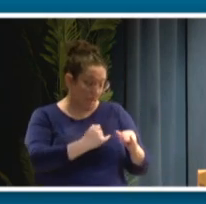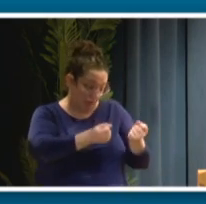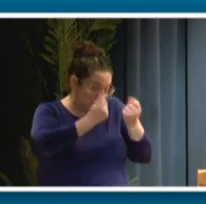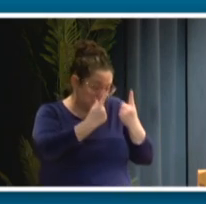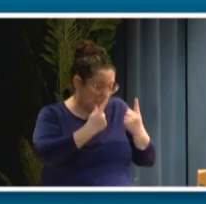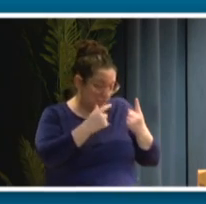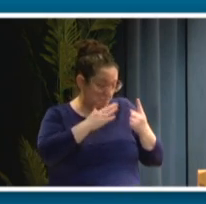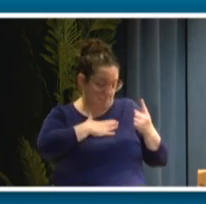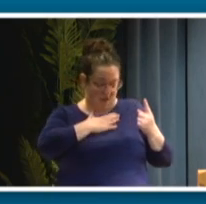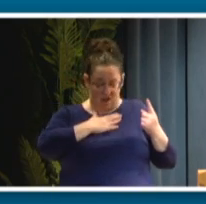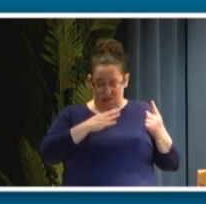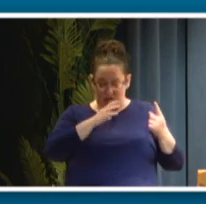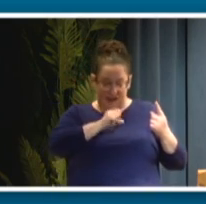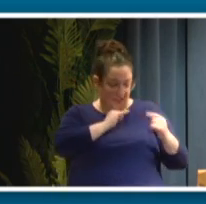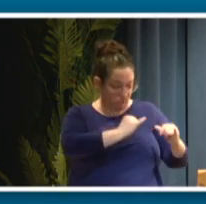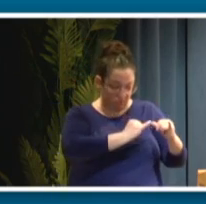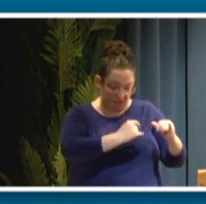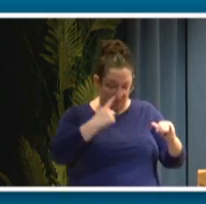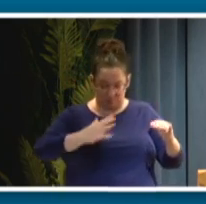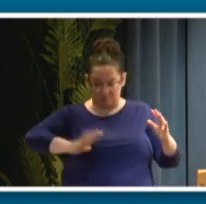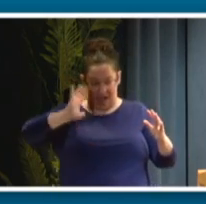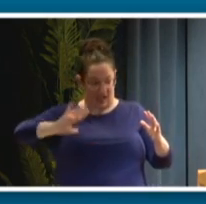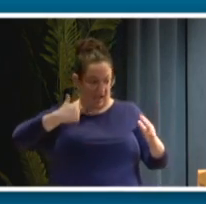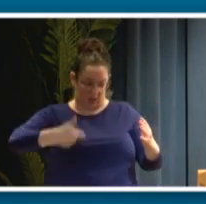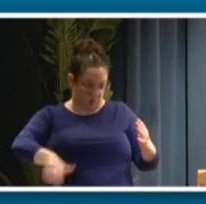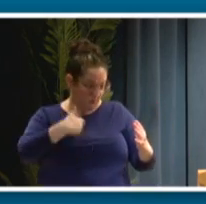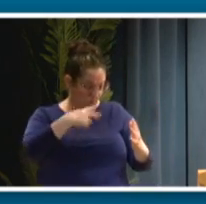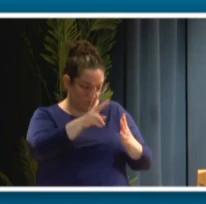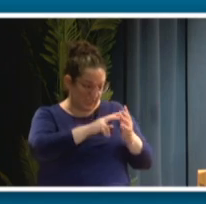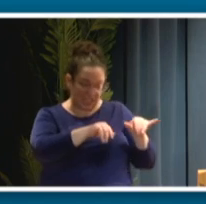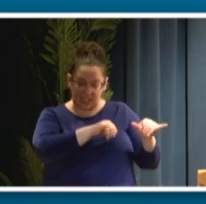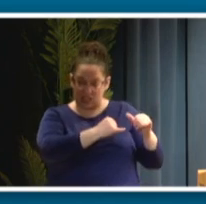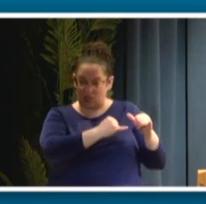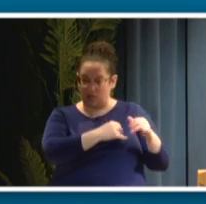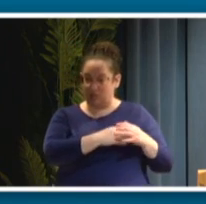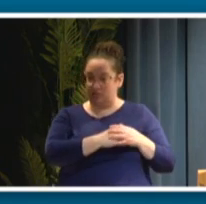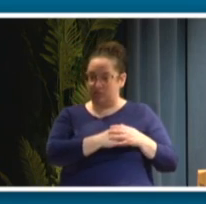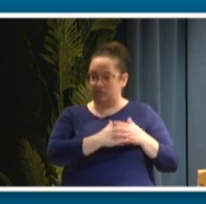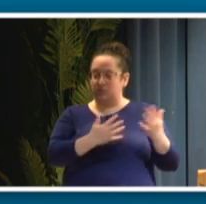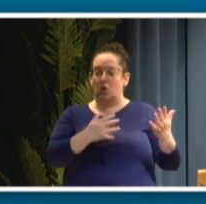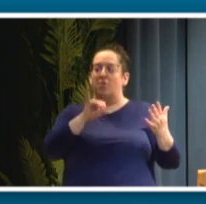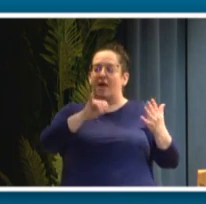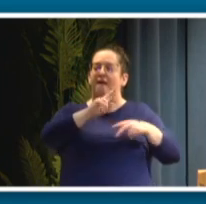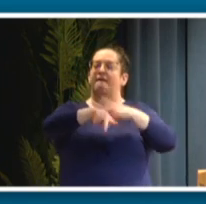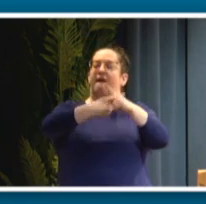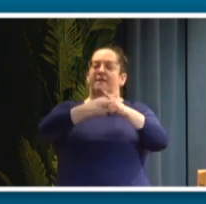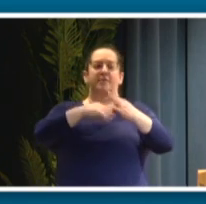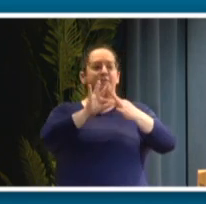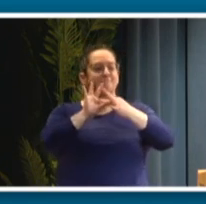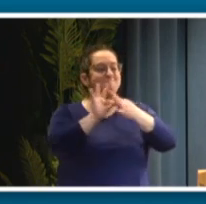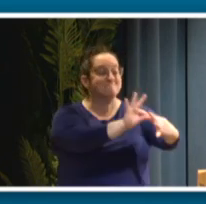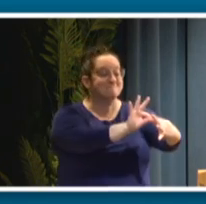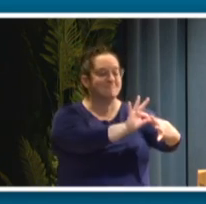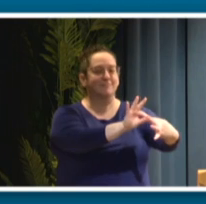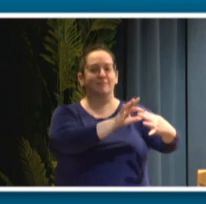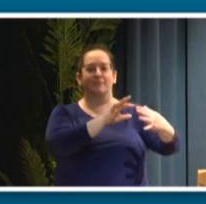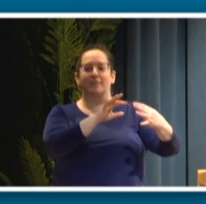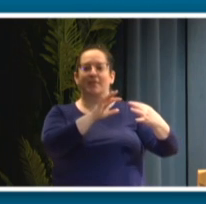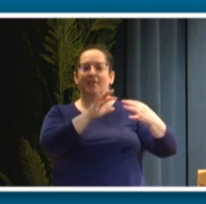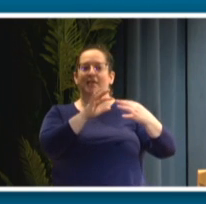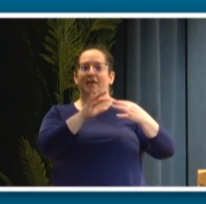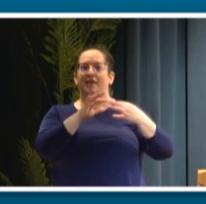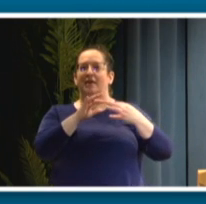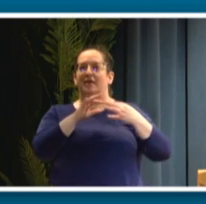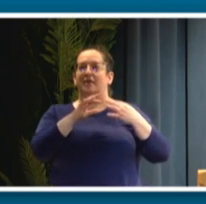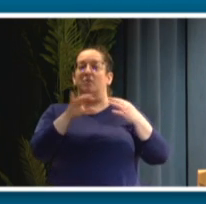give you a pitch then. I pitch kids all the time. I'm like, what would you do? That's it, all the time. I'm like, yo, would you watch a TV show if the TV show